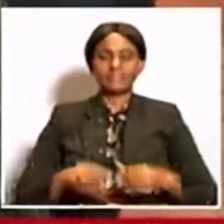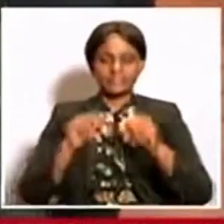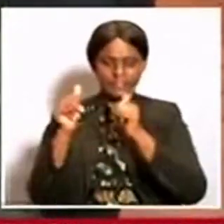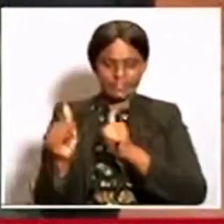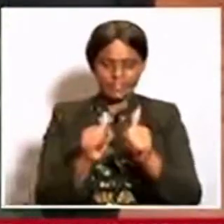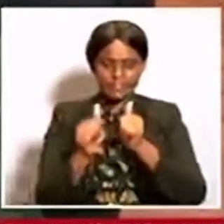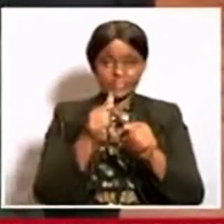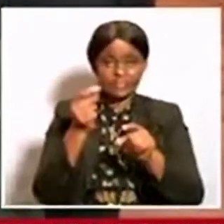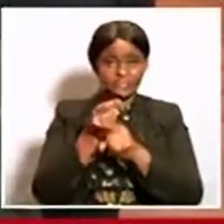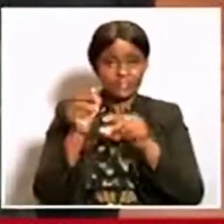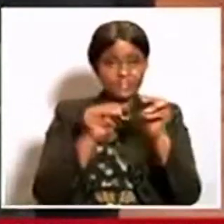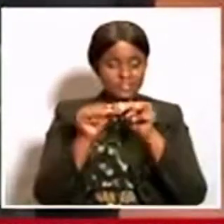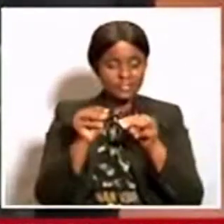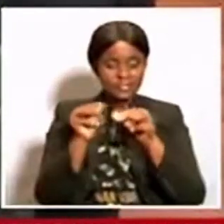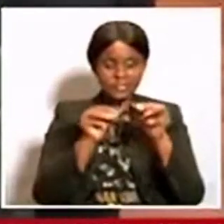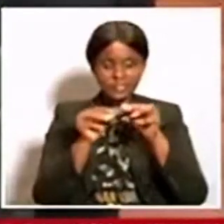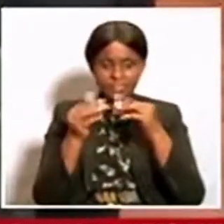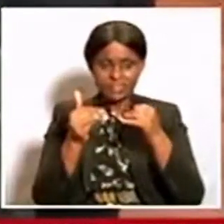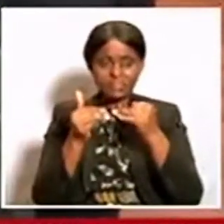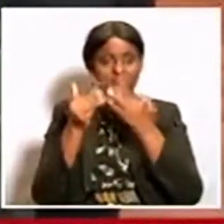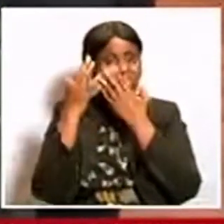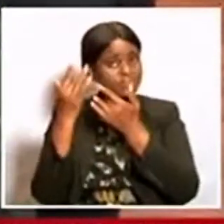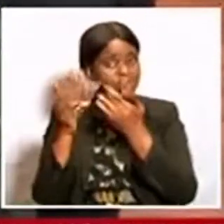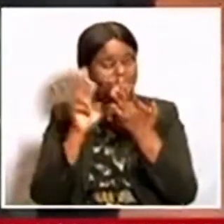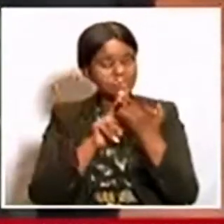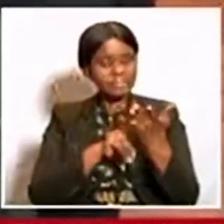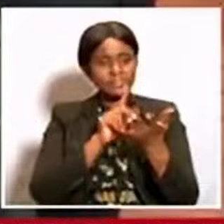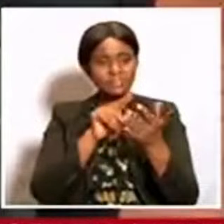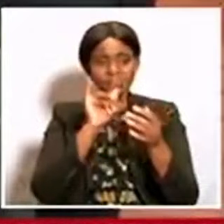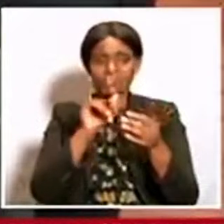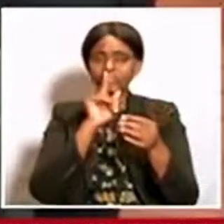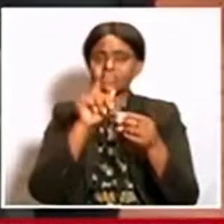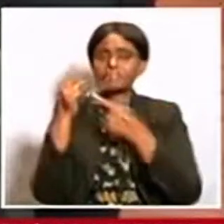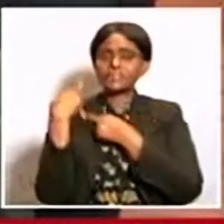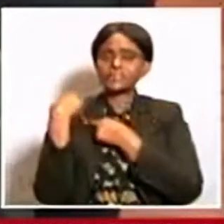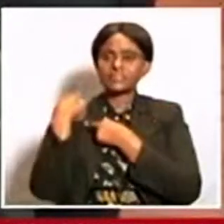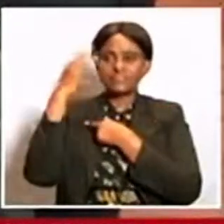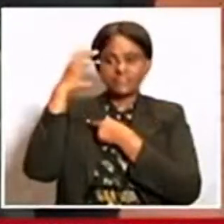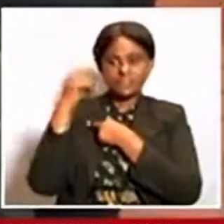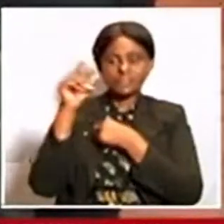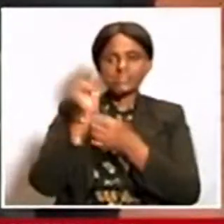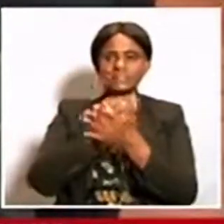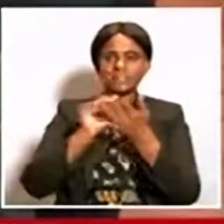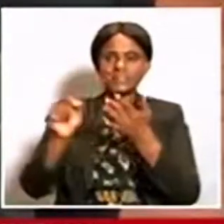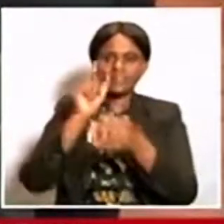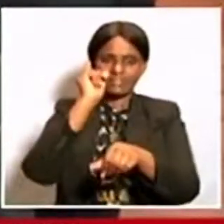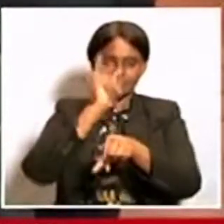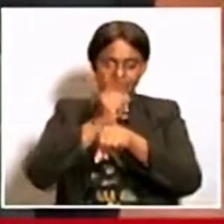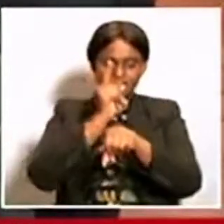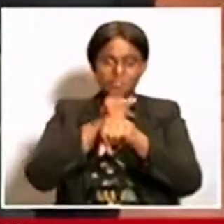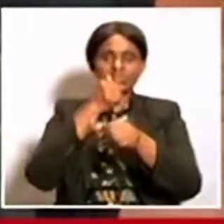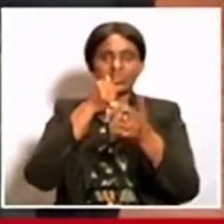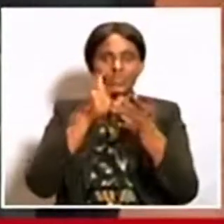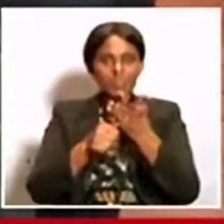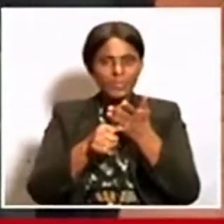action taken by management. Management wishes to report that responsible officers were written caution letters